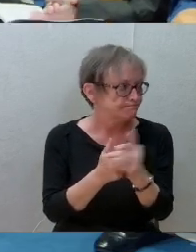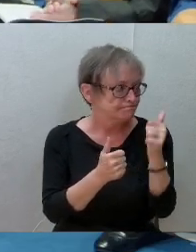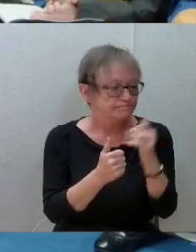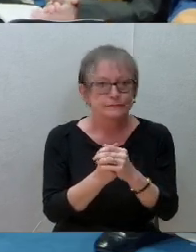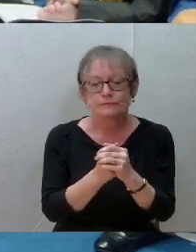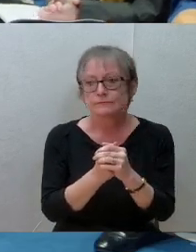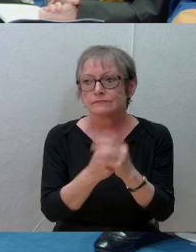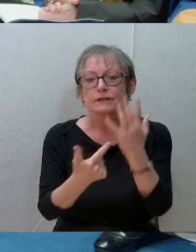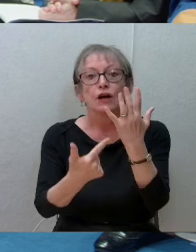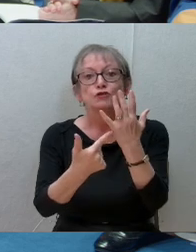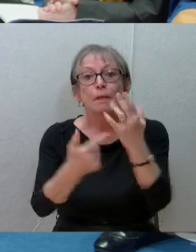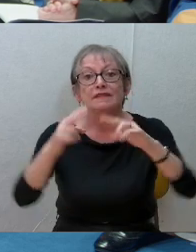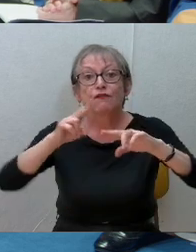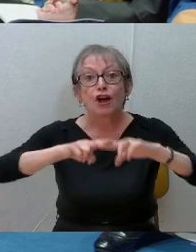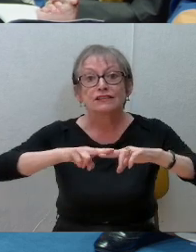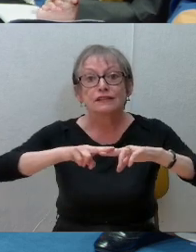Thomas Ferguson.